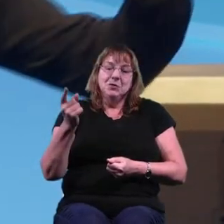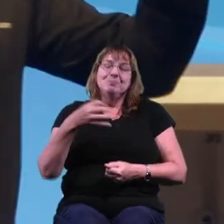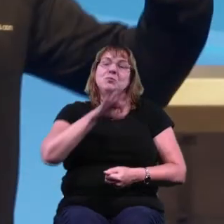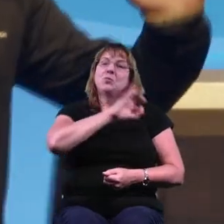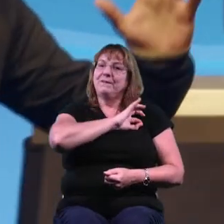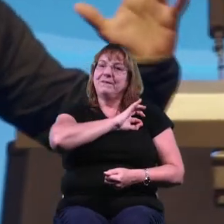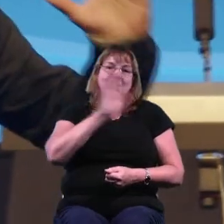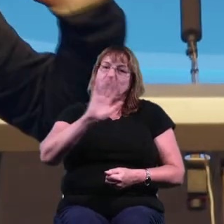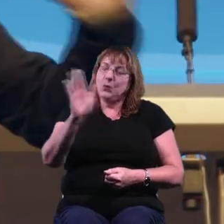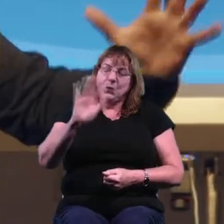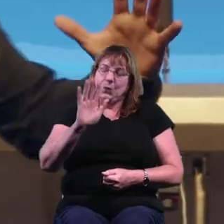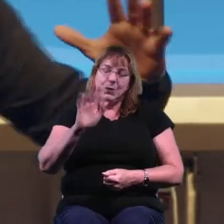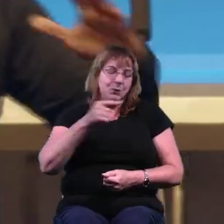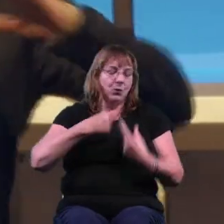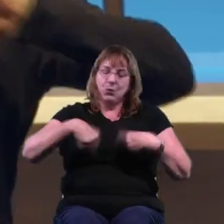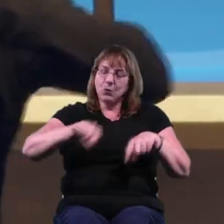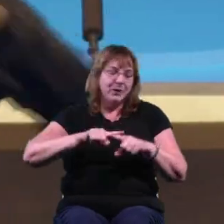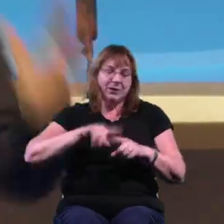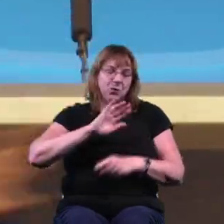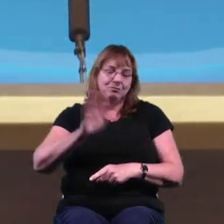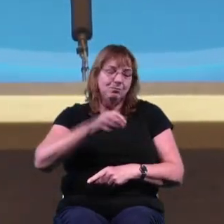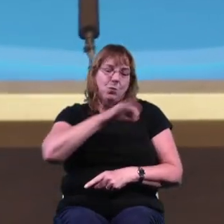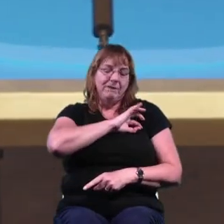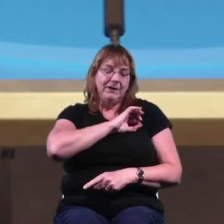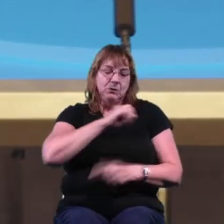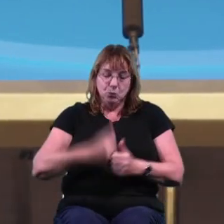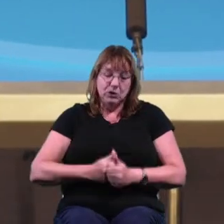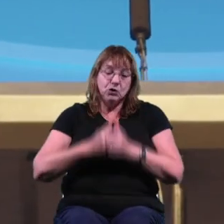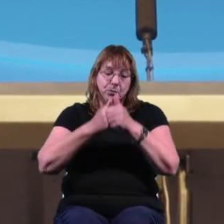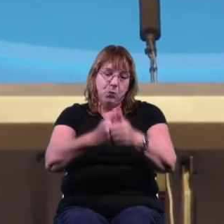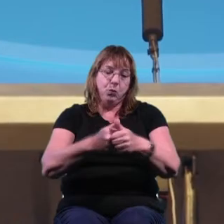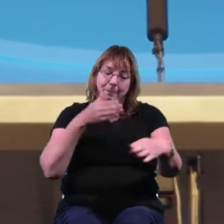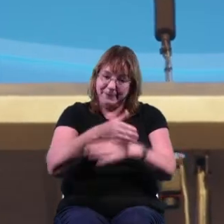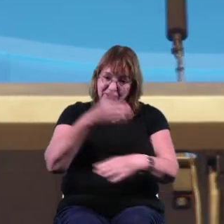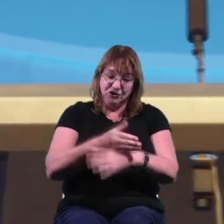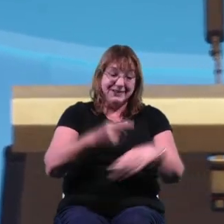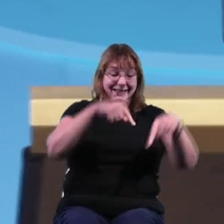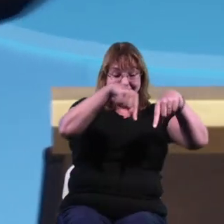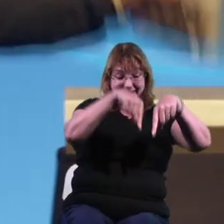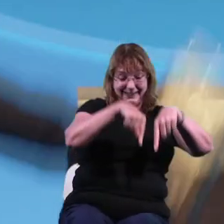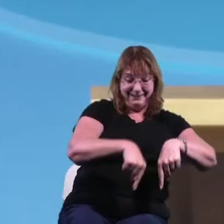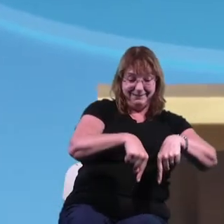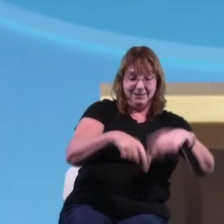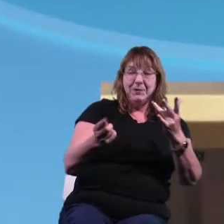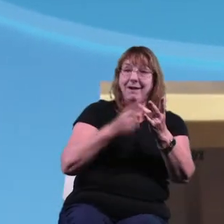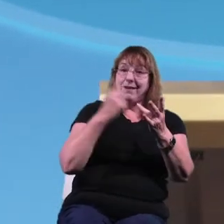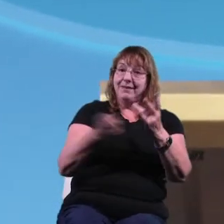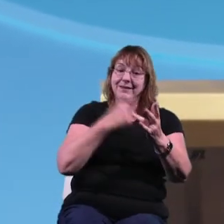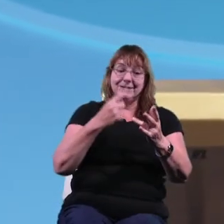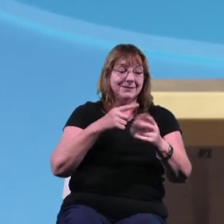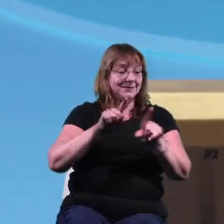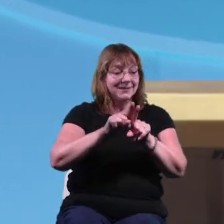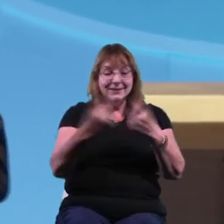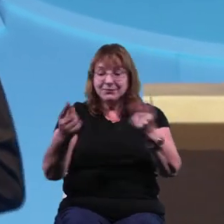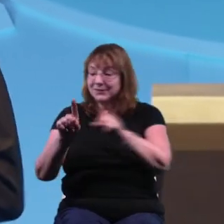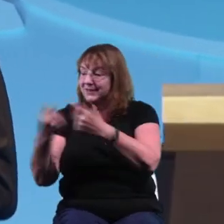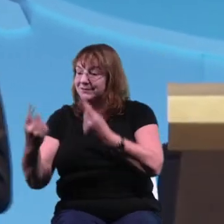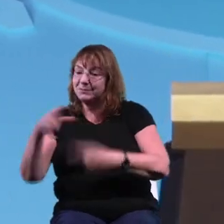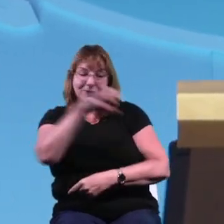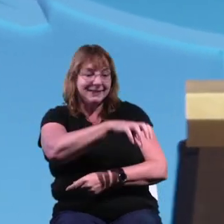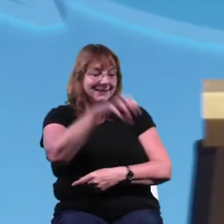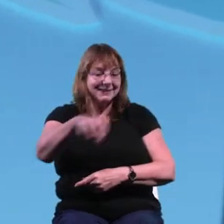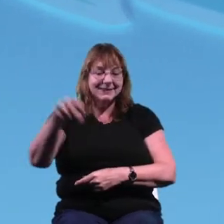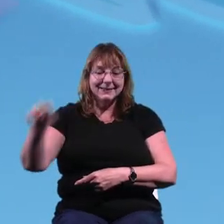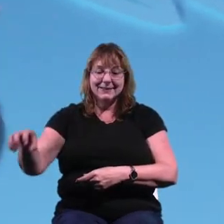mind. But with the profits, we like to support missions around the world, both Keswick here, but then other missions around the world for those who